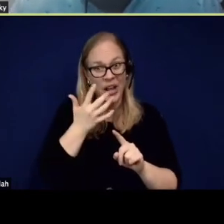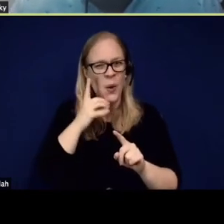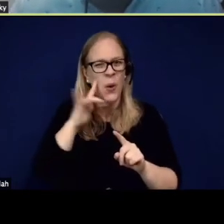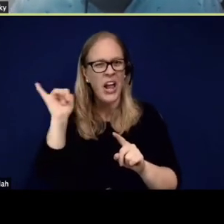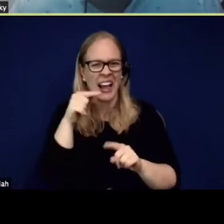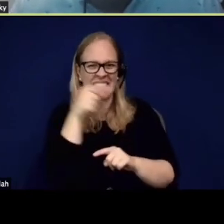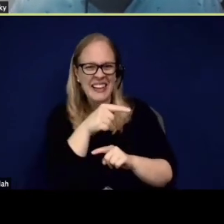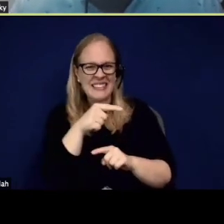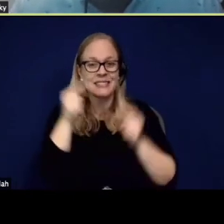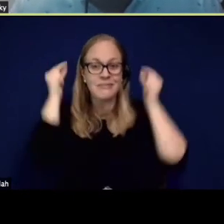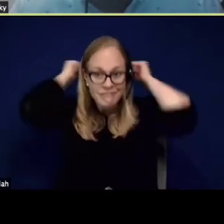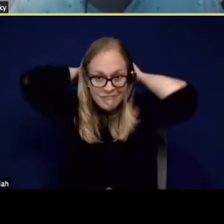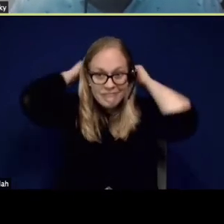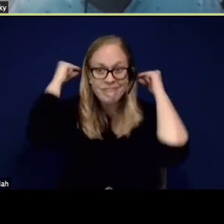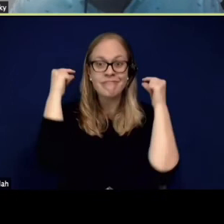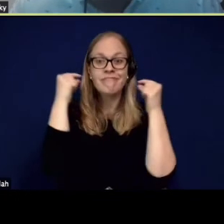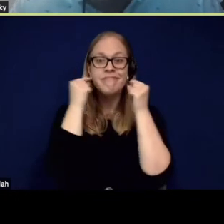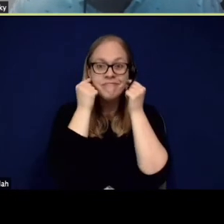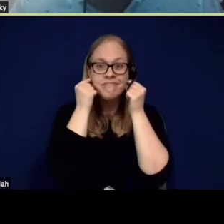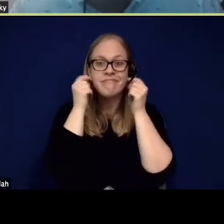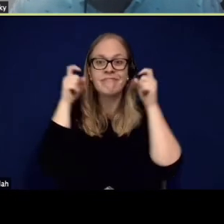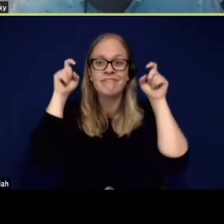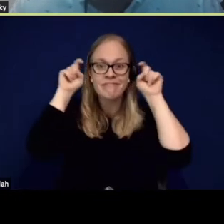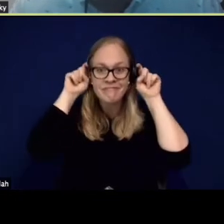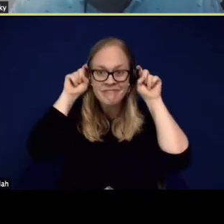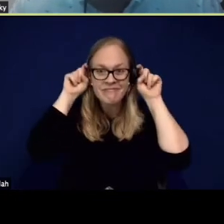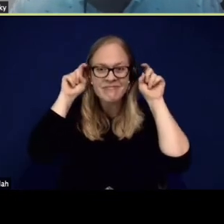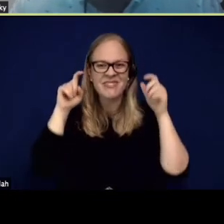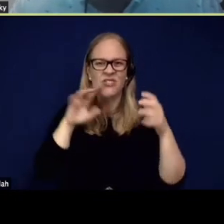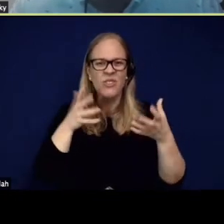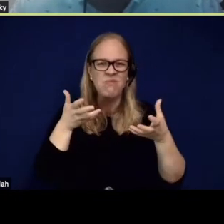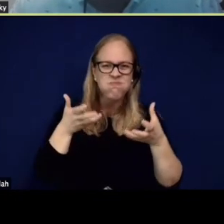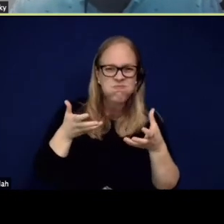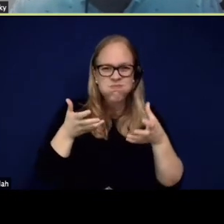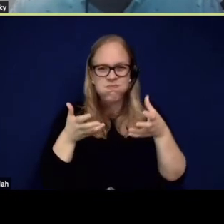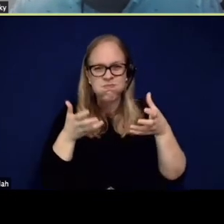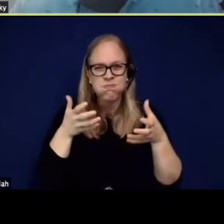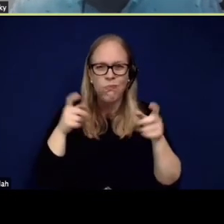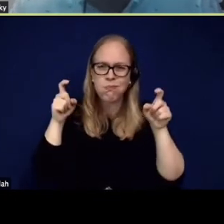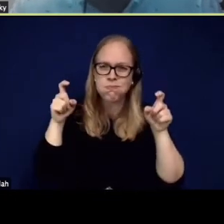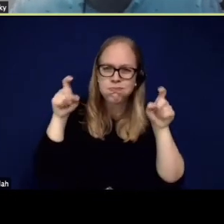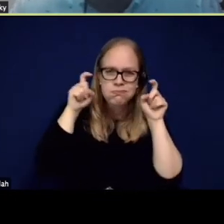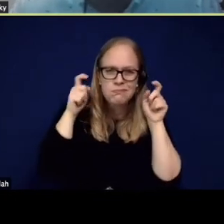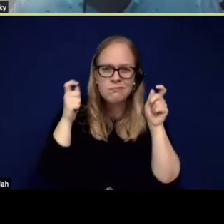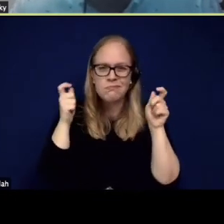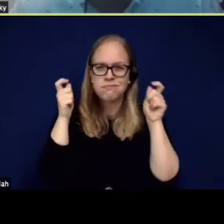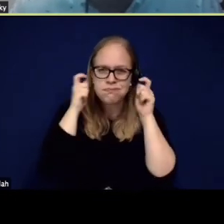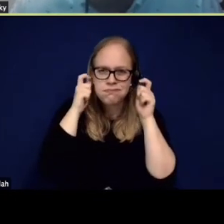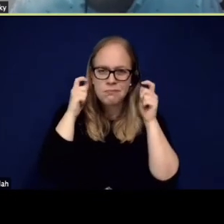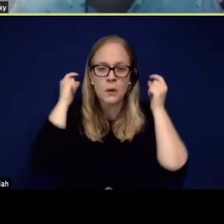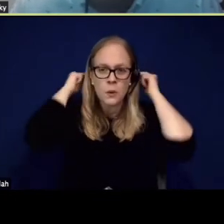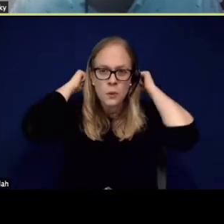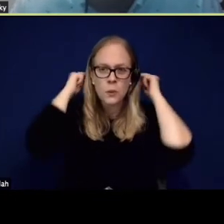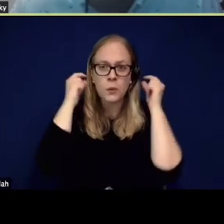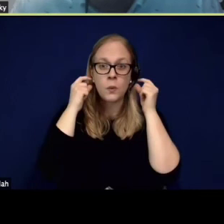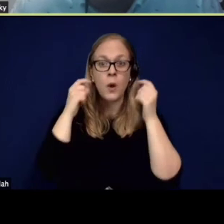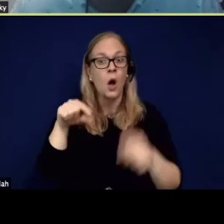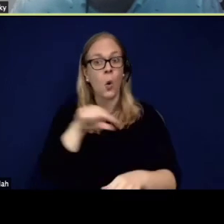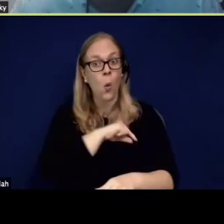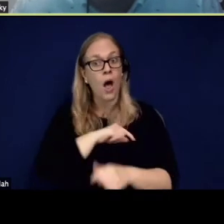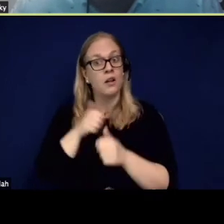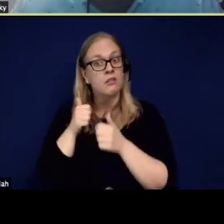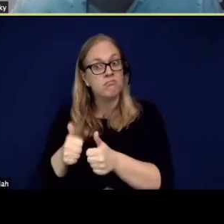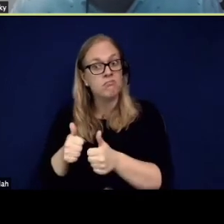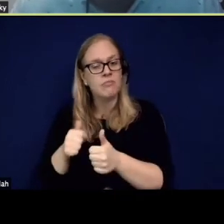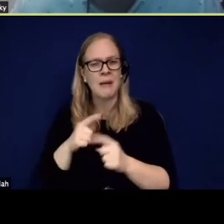wear a neck band around your neck, and you're going to have to wear these very thick earbuds to these excellent quality devices, and they work well, this